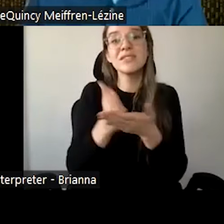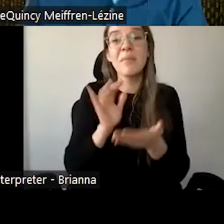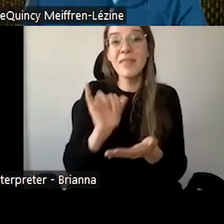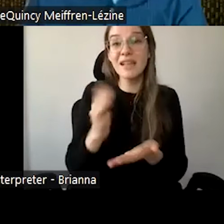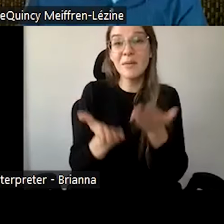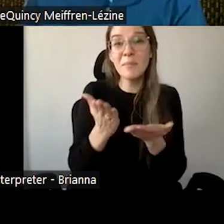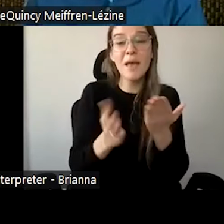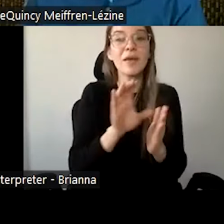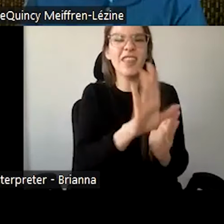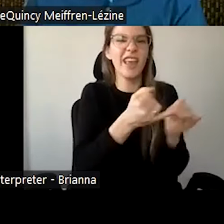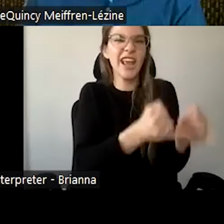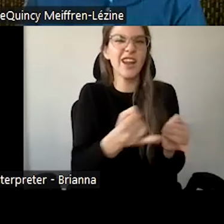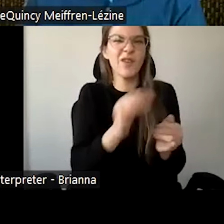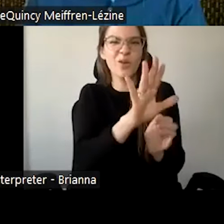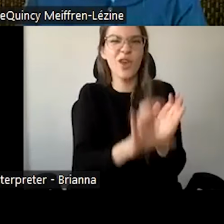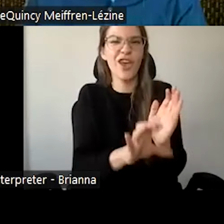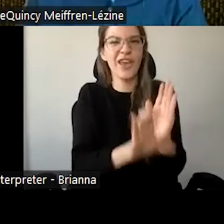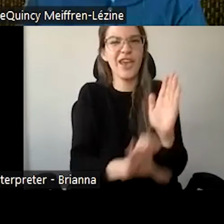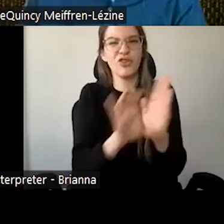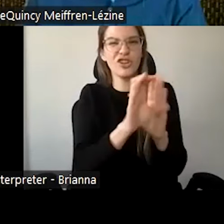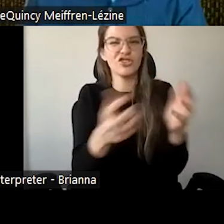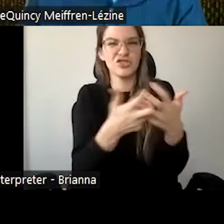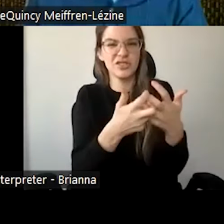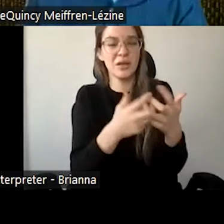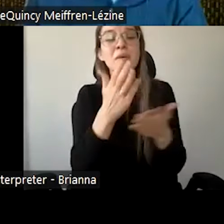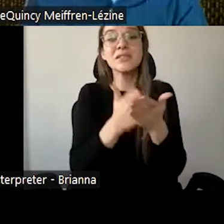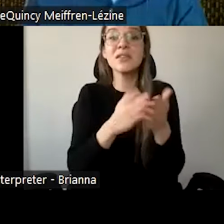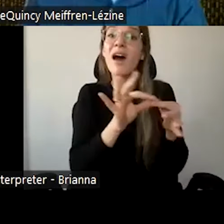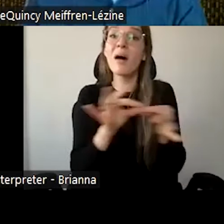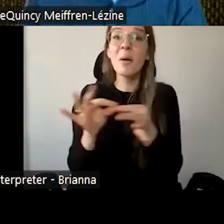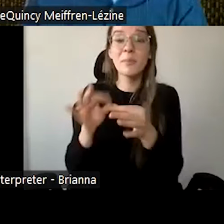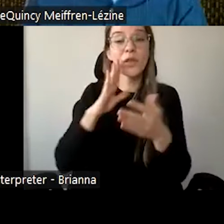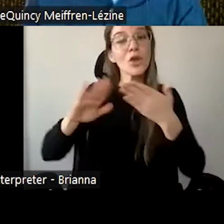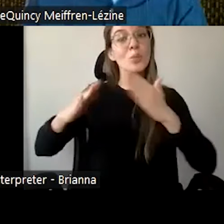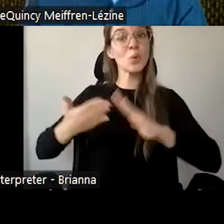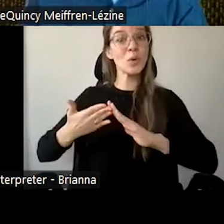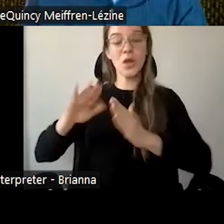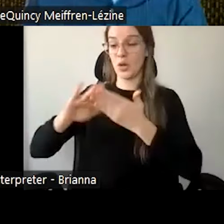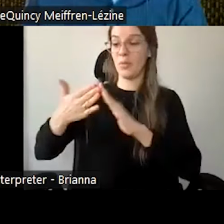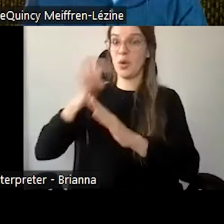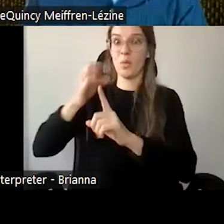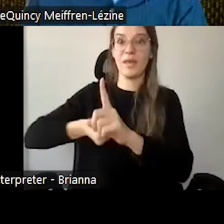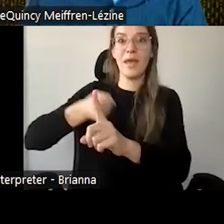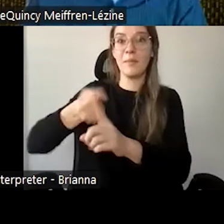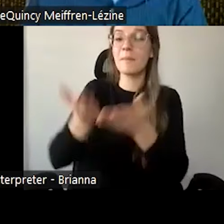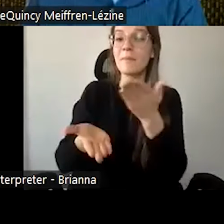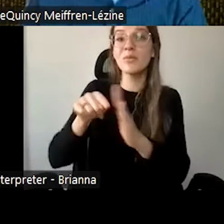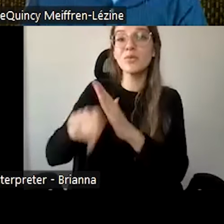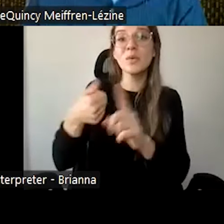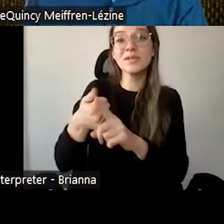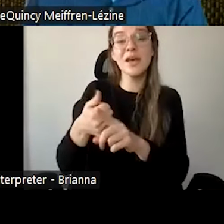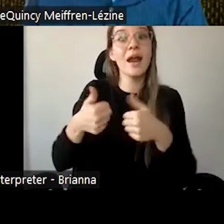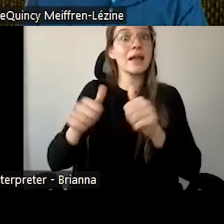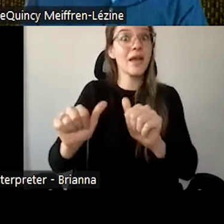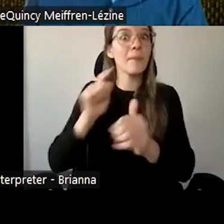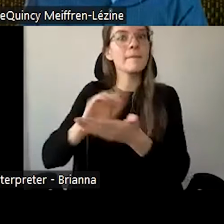individual's choice. However, there are also aspects of the community that will have an impact on whether or not the suicide attempt ends up being